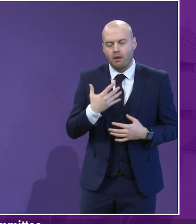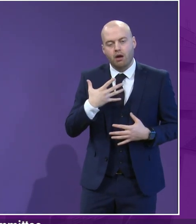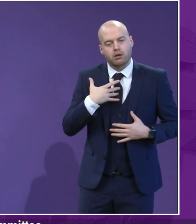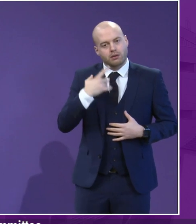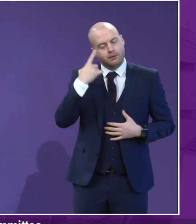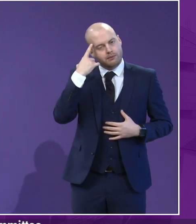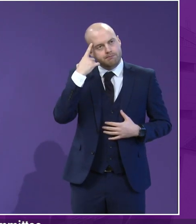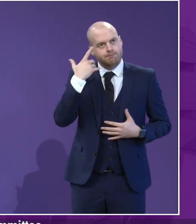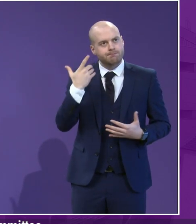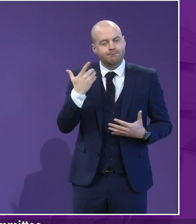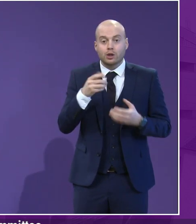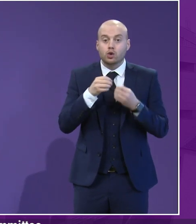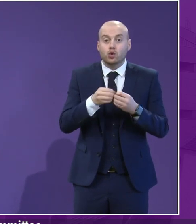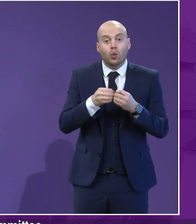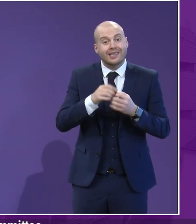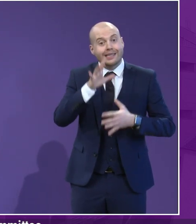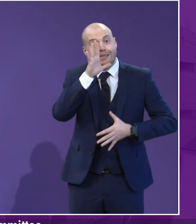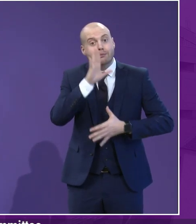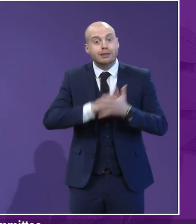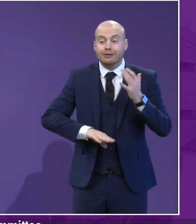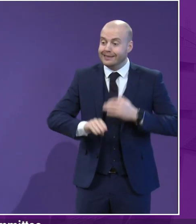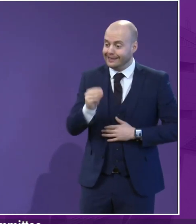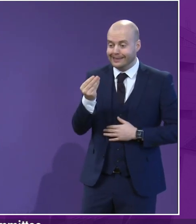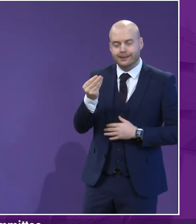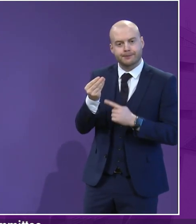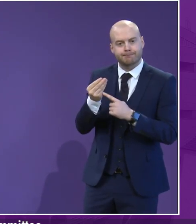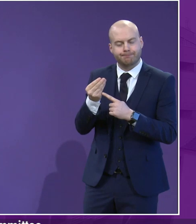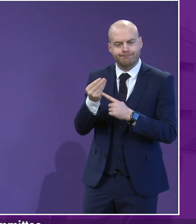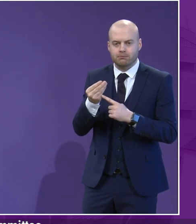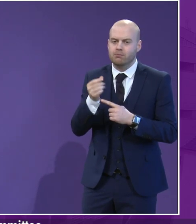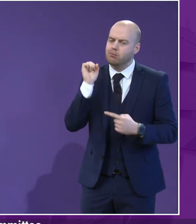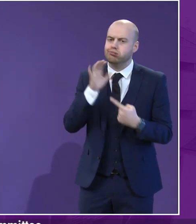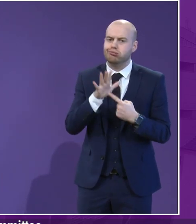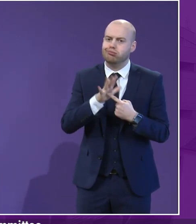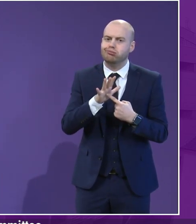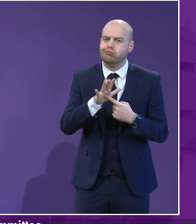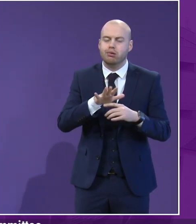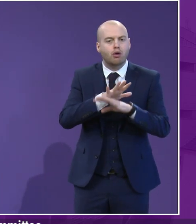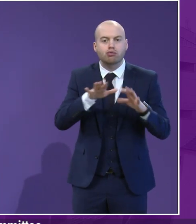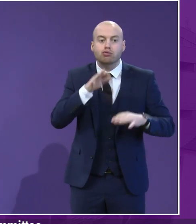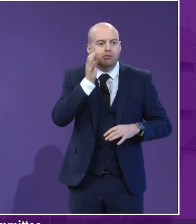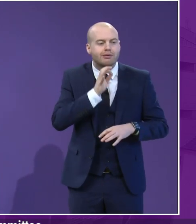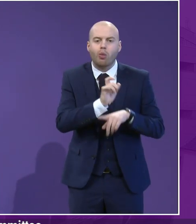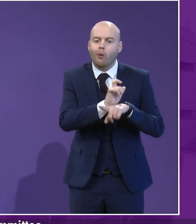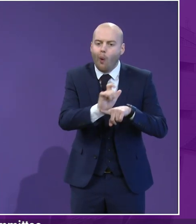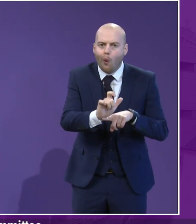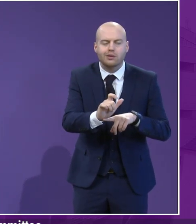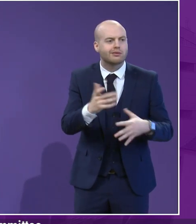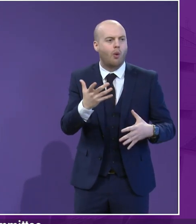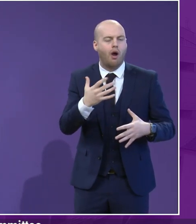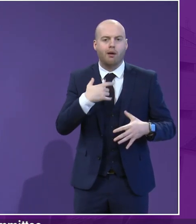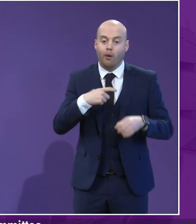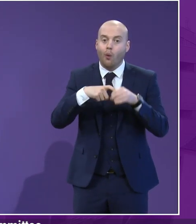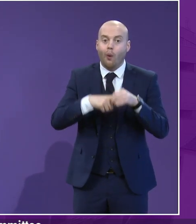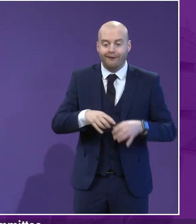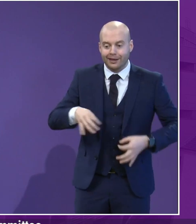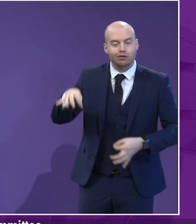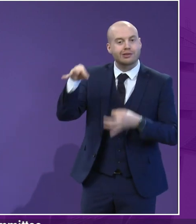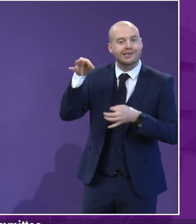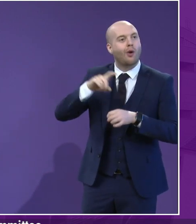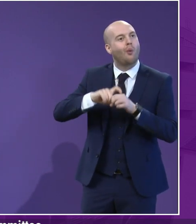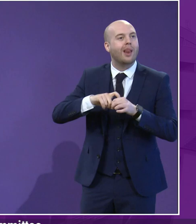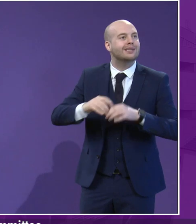about your experience of things like Freshers Week. And Jeremy touched on this as well, but I have some specific questions about that.